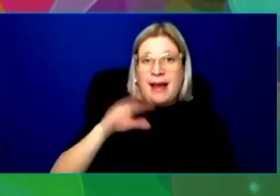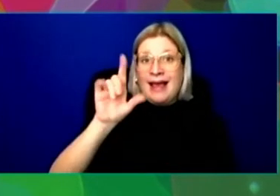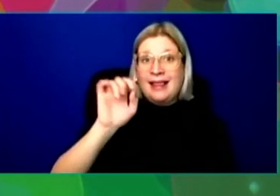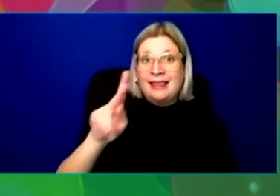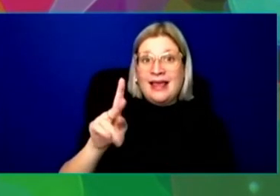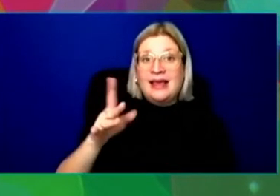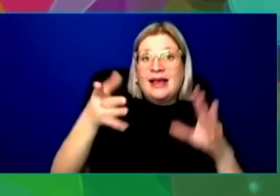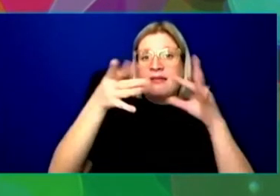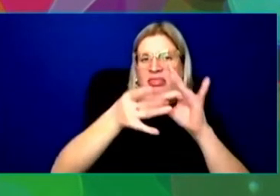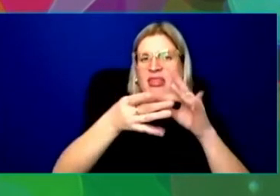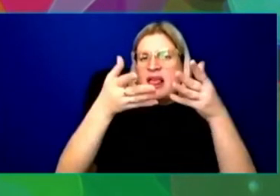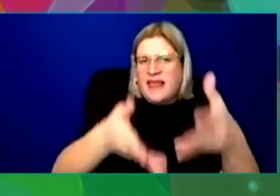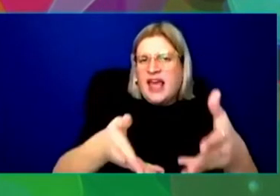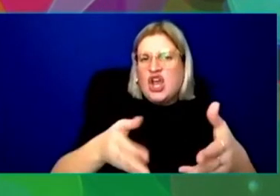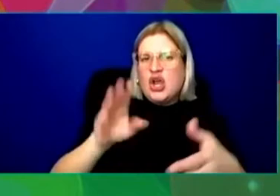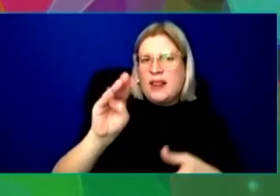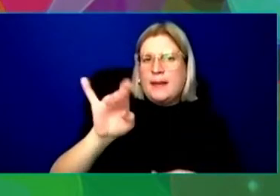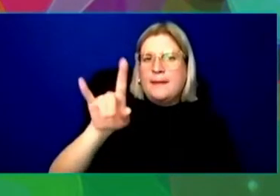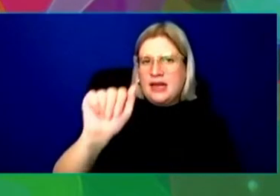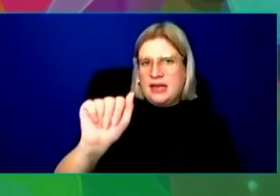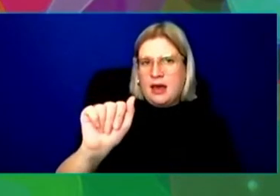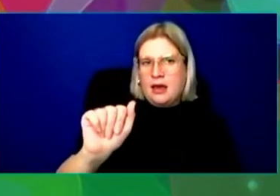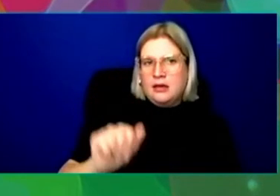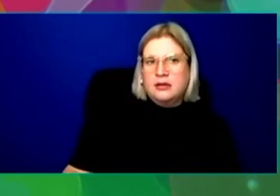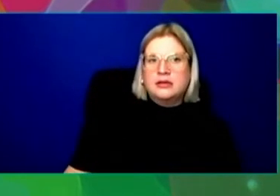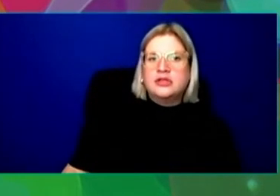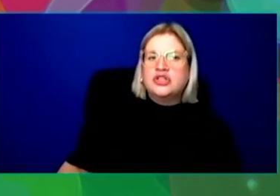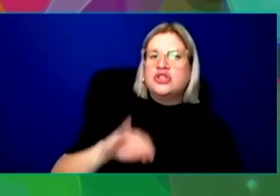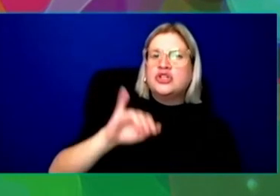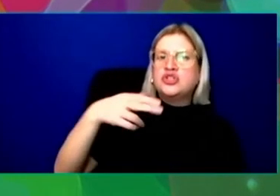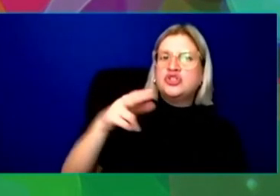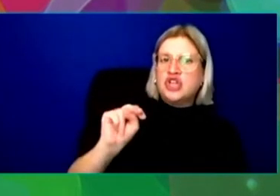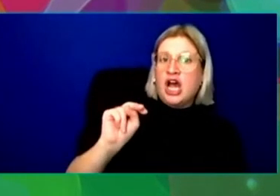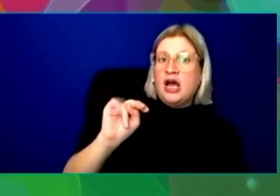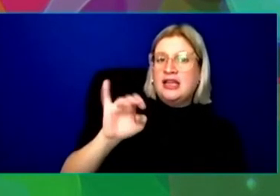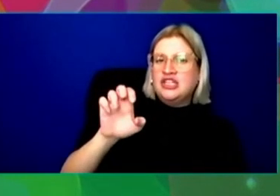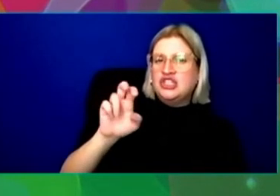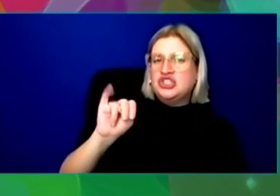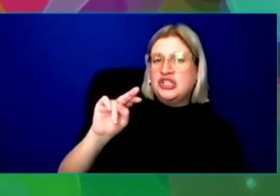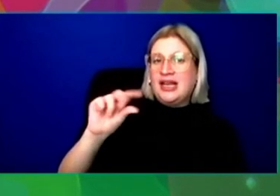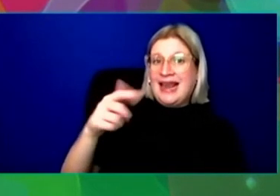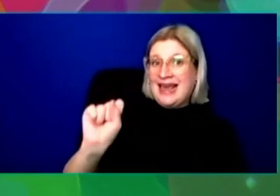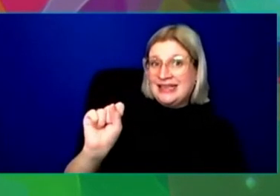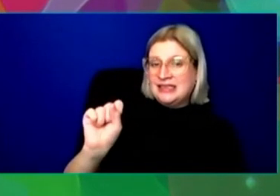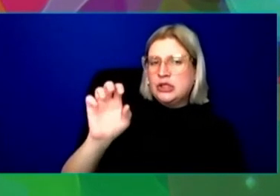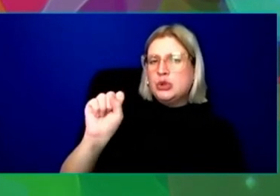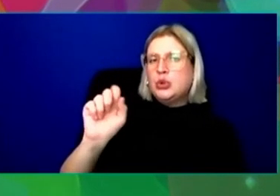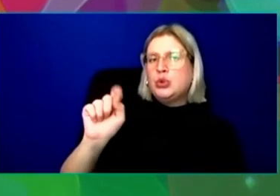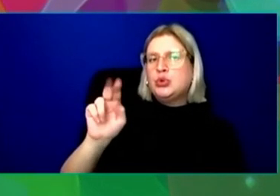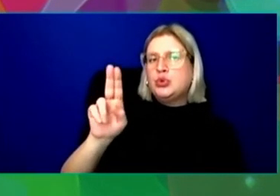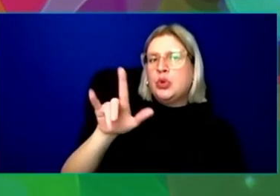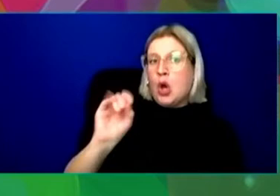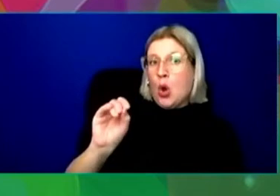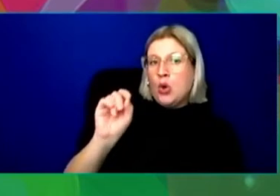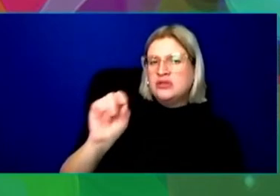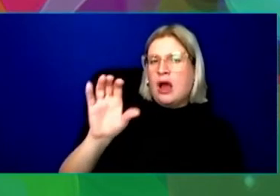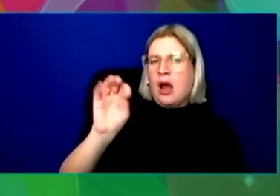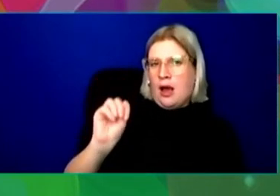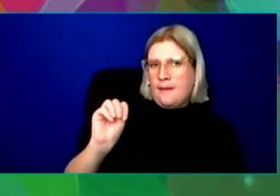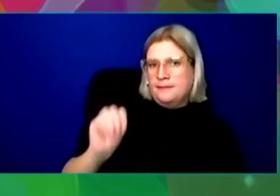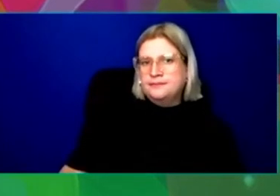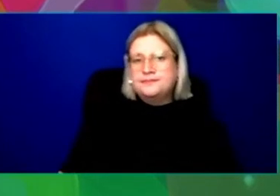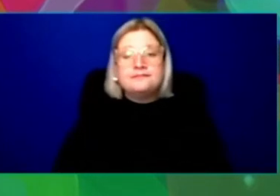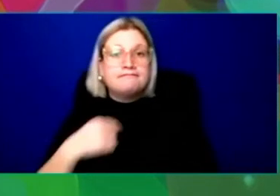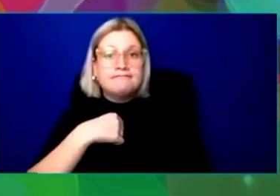media section. But again, that's one word, John Jennings Studio.com. And you can find me at Black